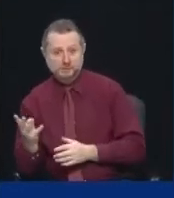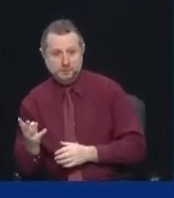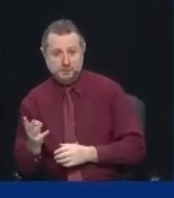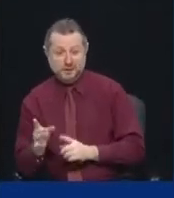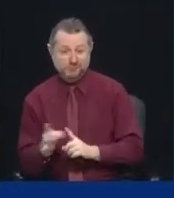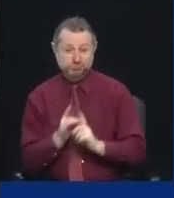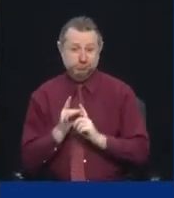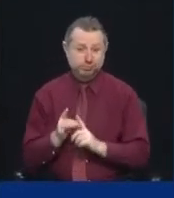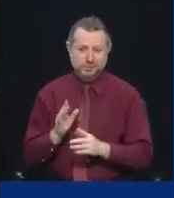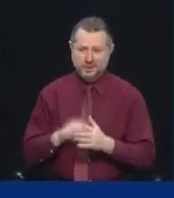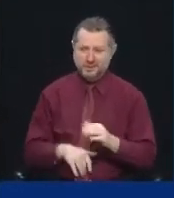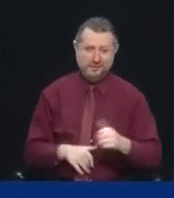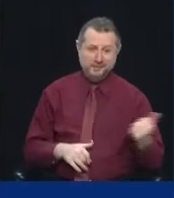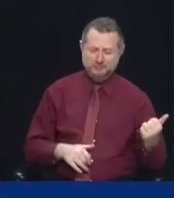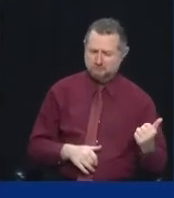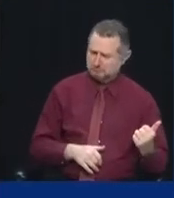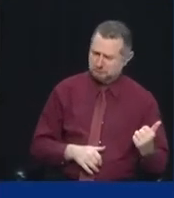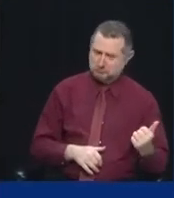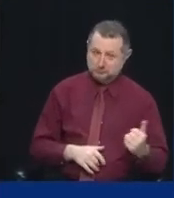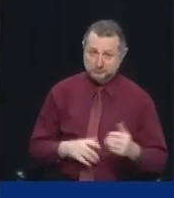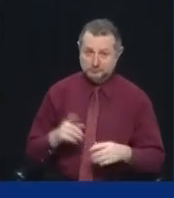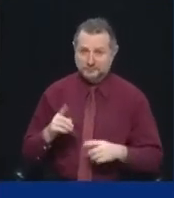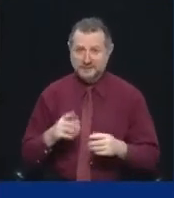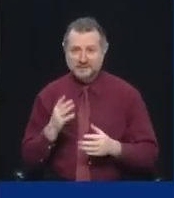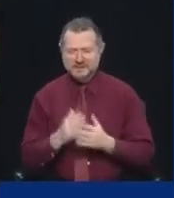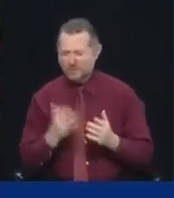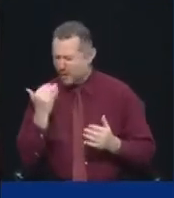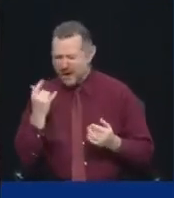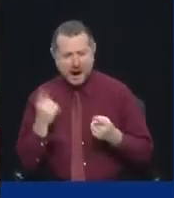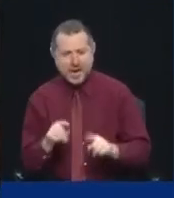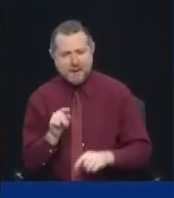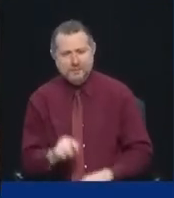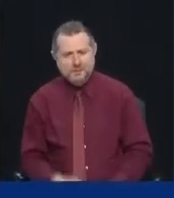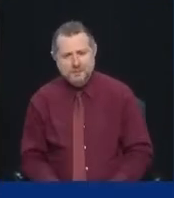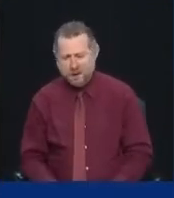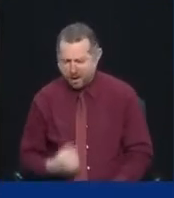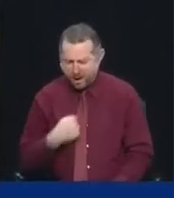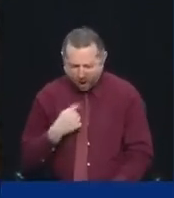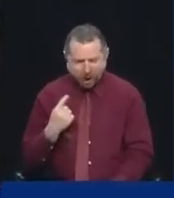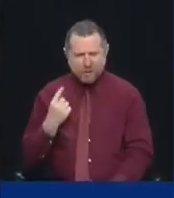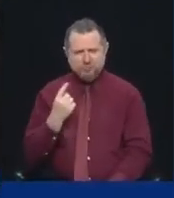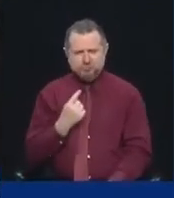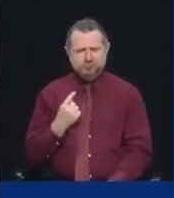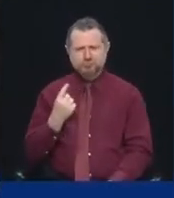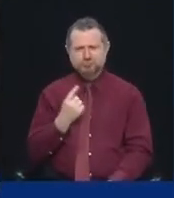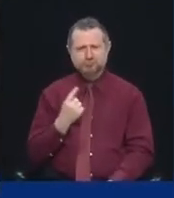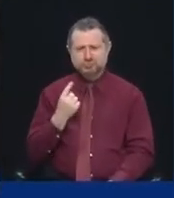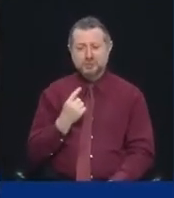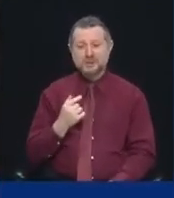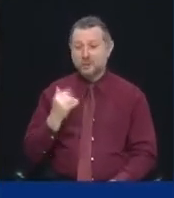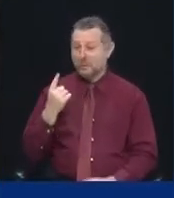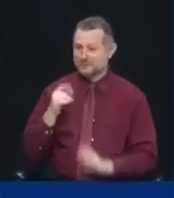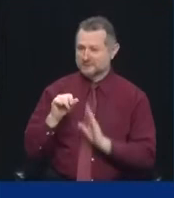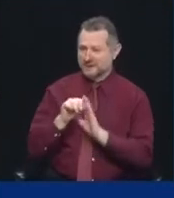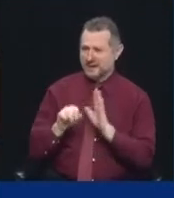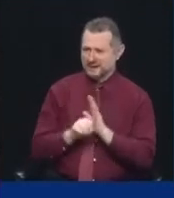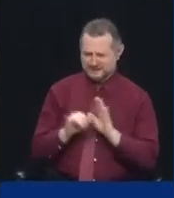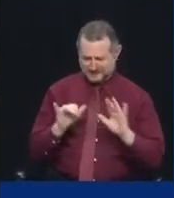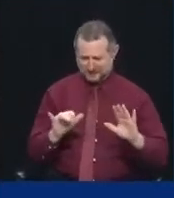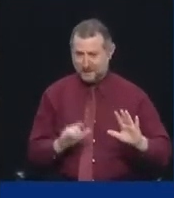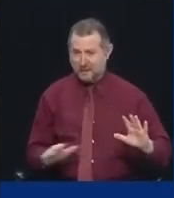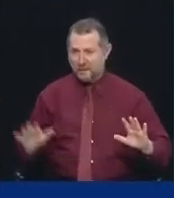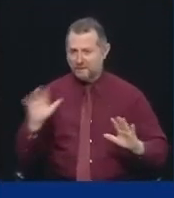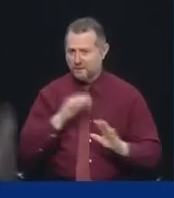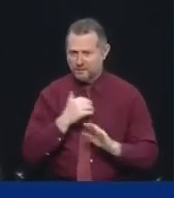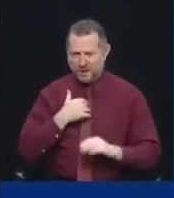of other regions. Why? One state, everybody hears the same message, everybody has the